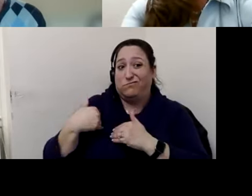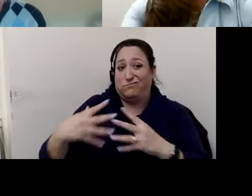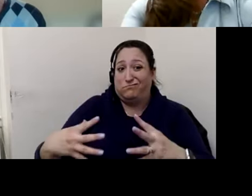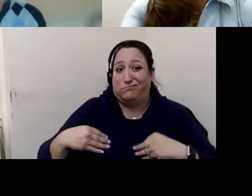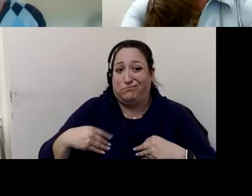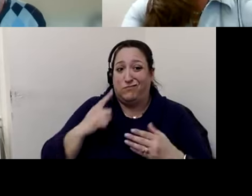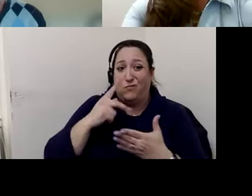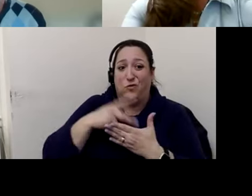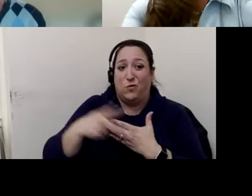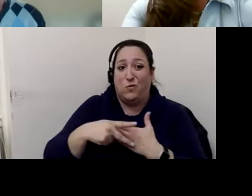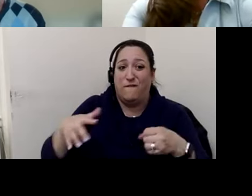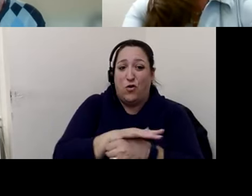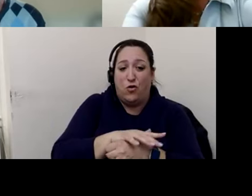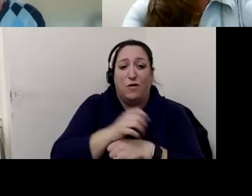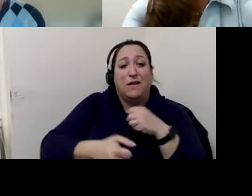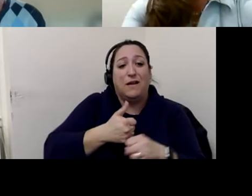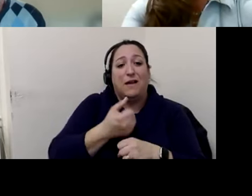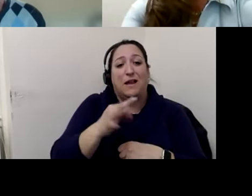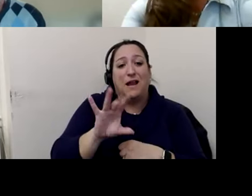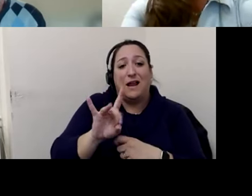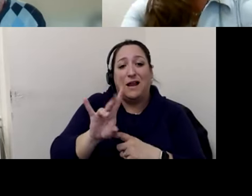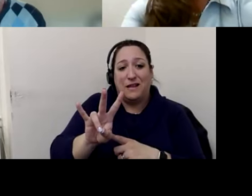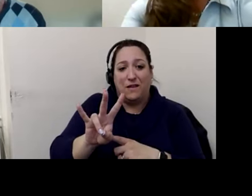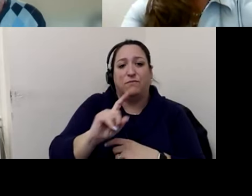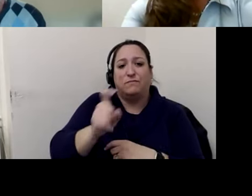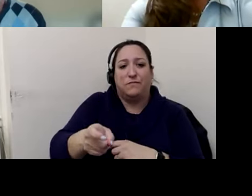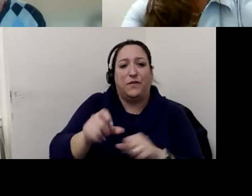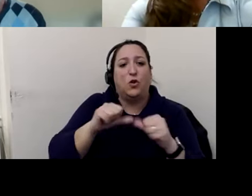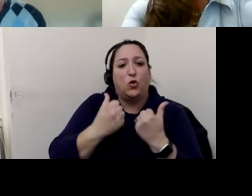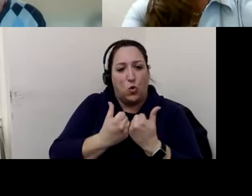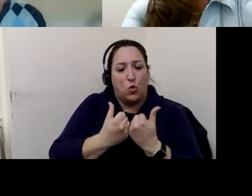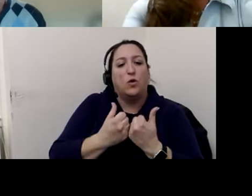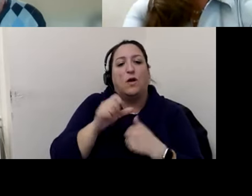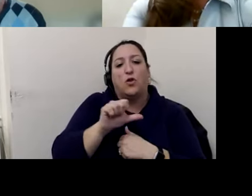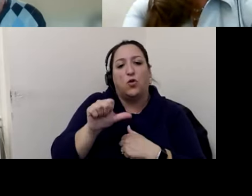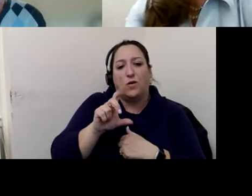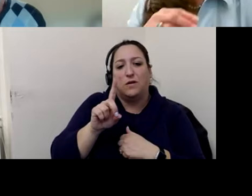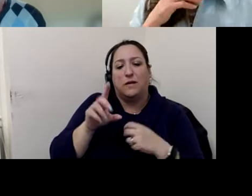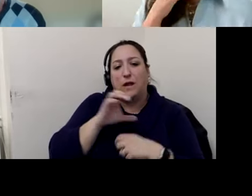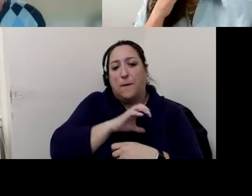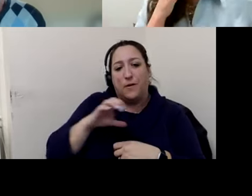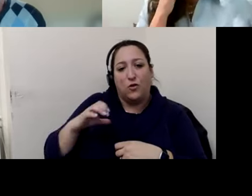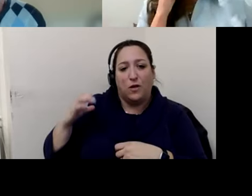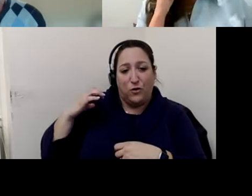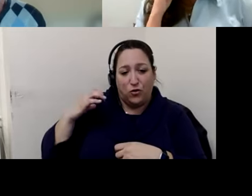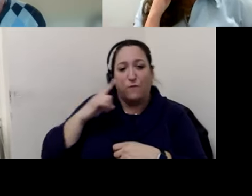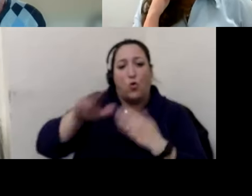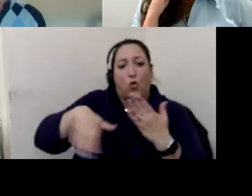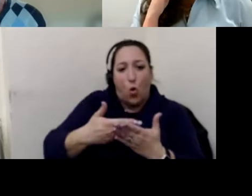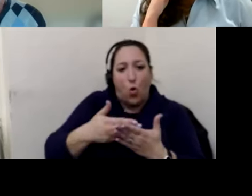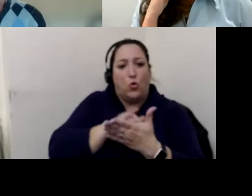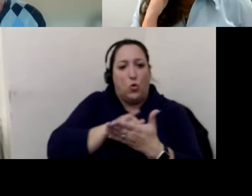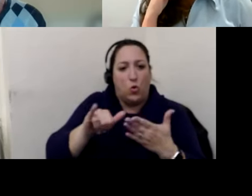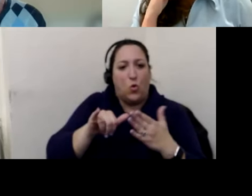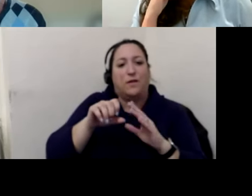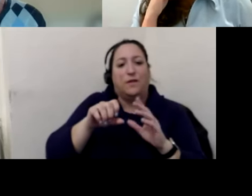program. In 1987, she was appointed Associate Commissioner of OPWDD for the entire New York City region,